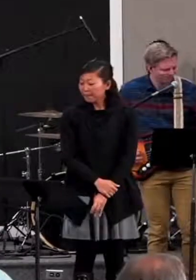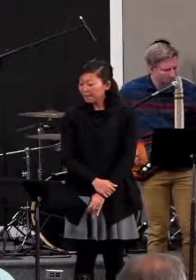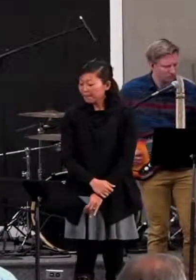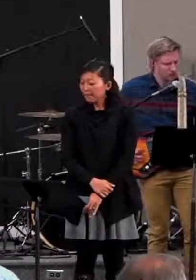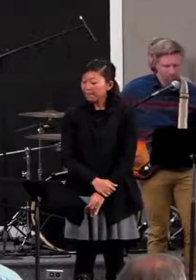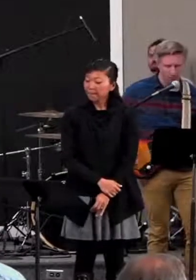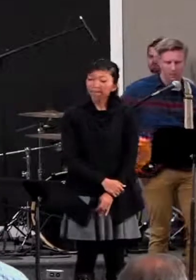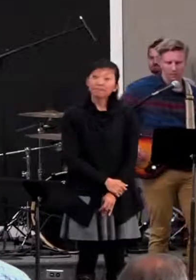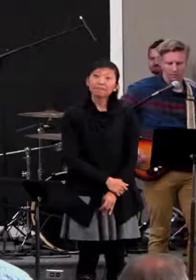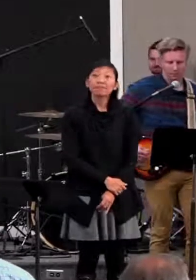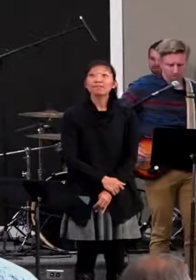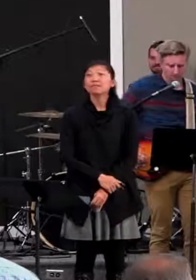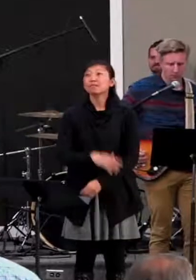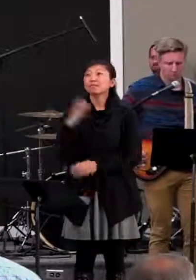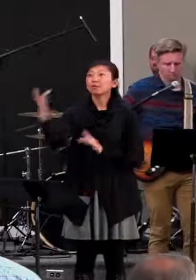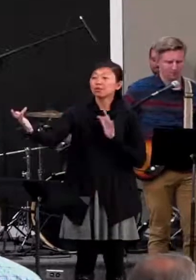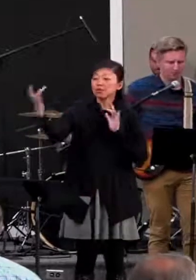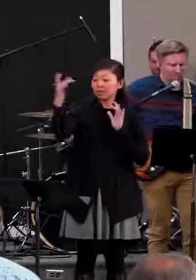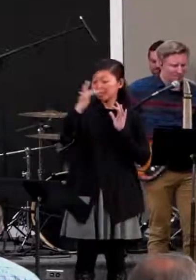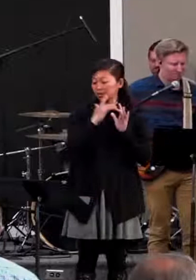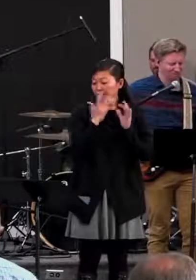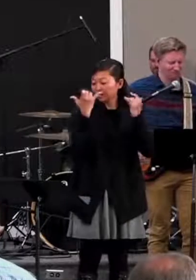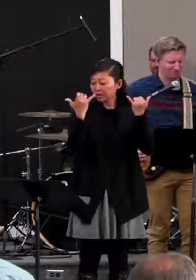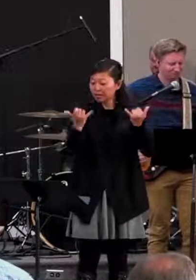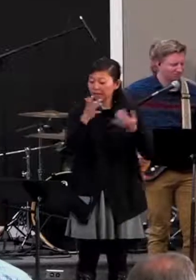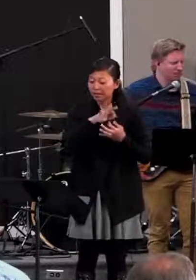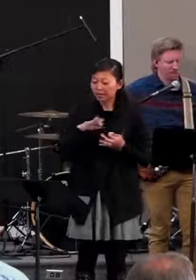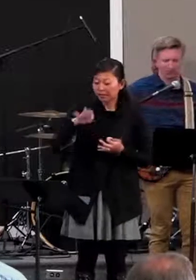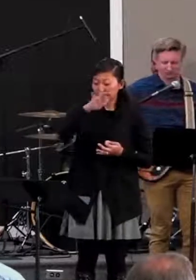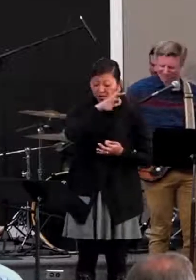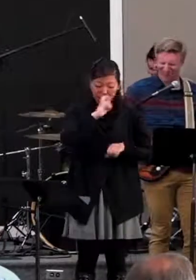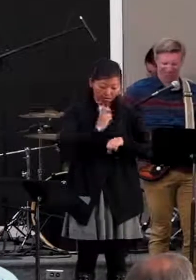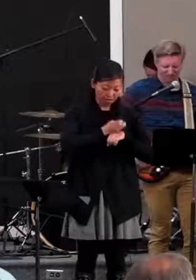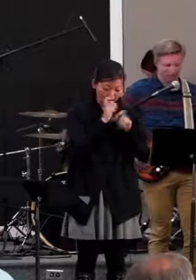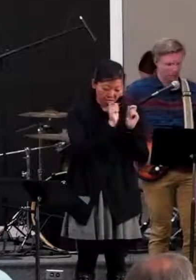At your touch my sleeping spirit was